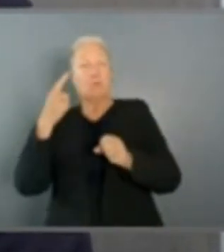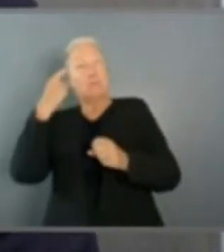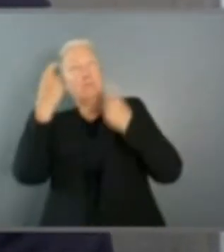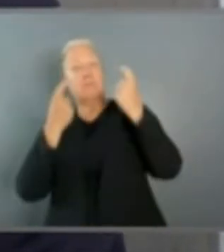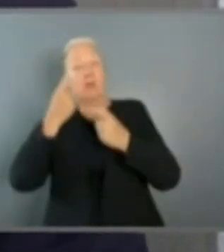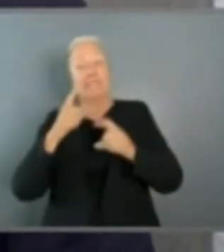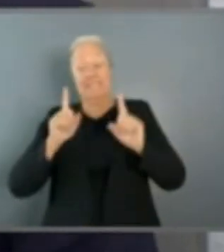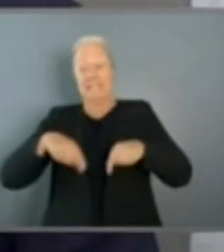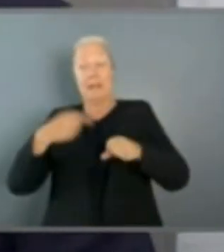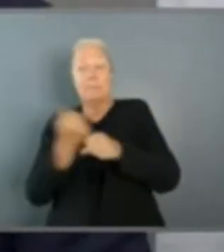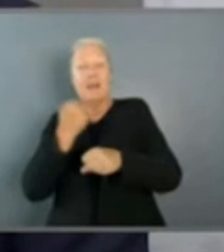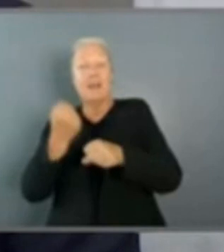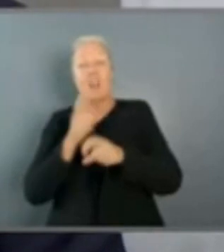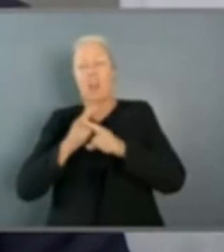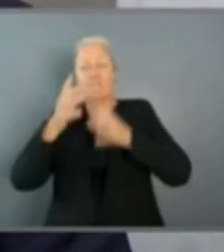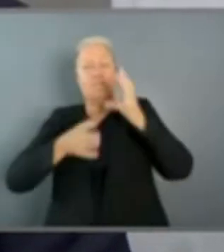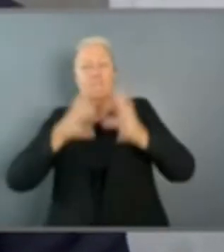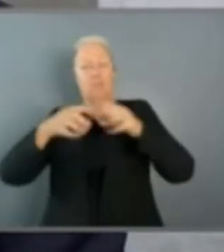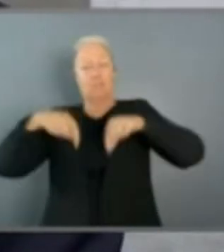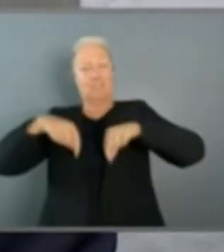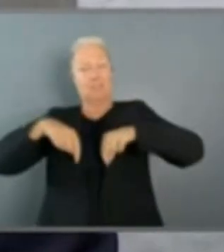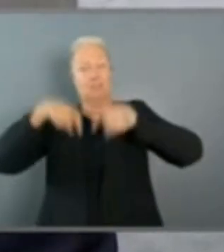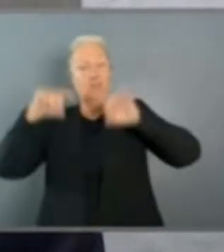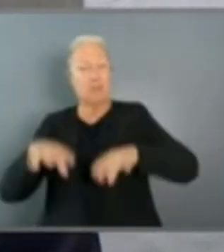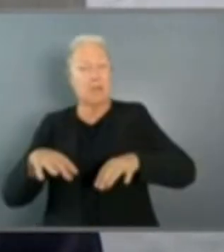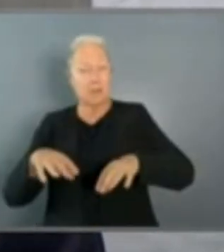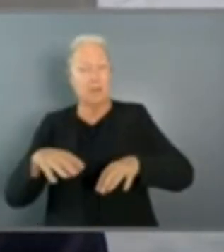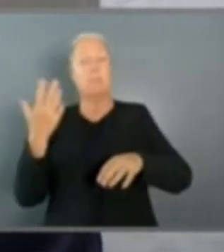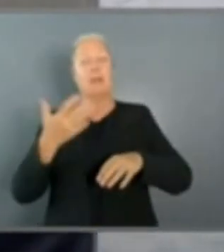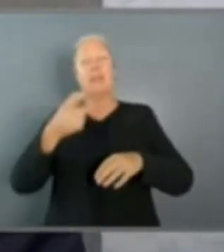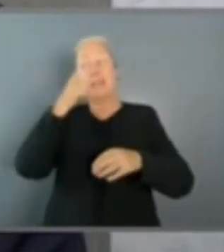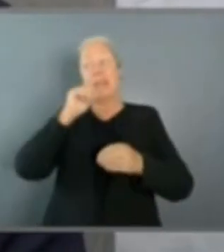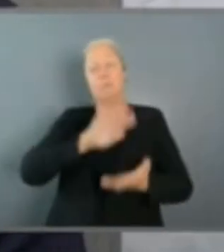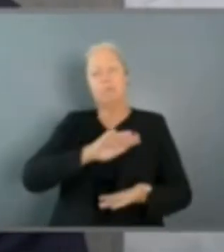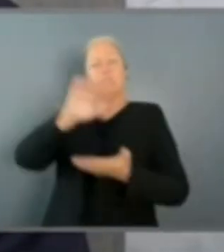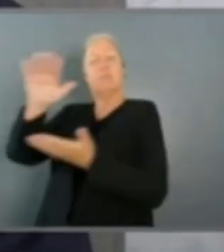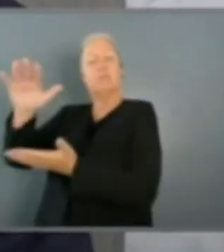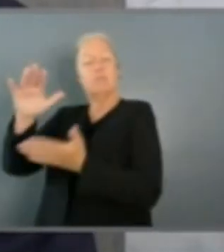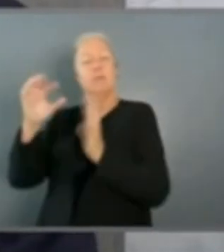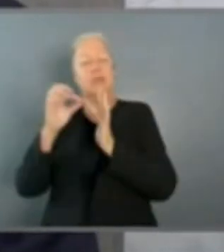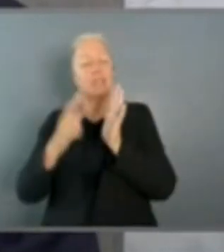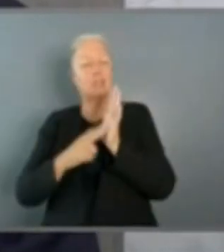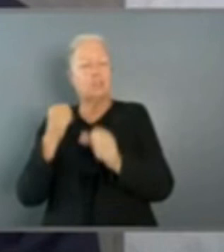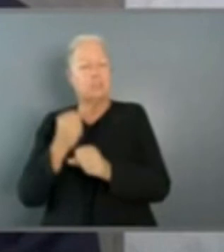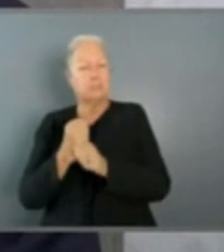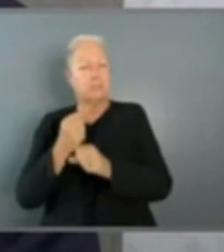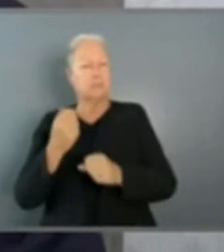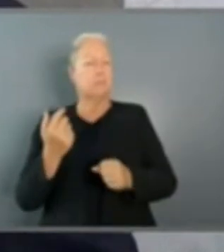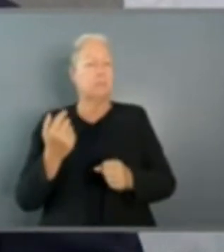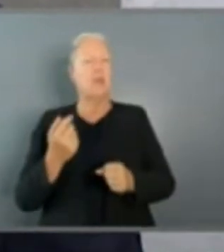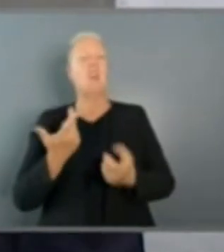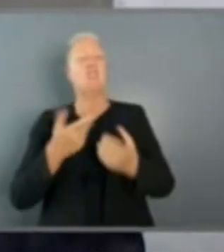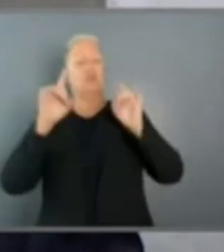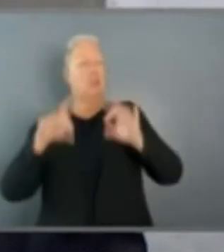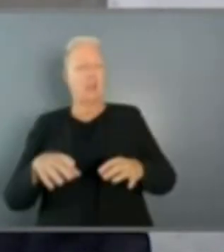to PNG? And how would you respond then to there will be inevitable criticisms about giving vaccines to foreigners ahead of Australians that will come from...